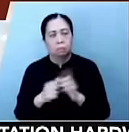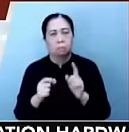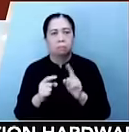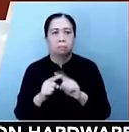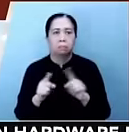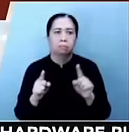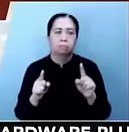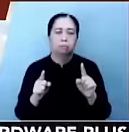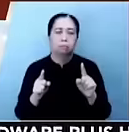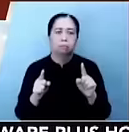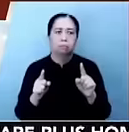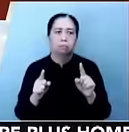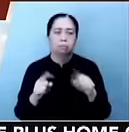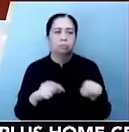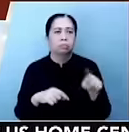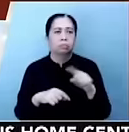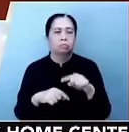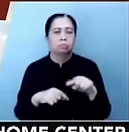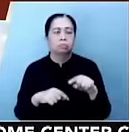Those were really